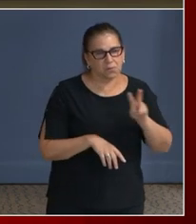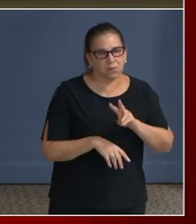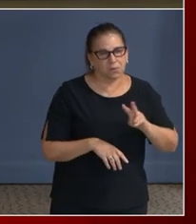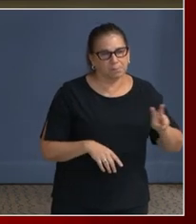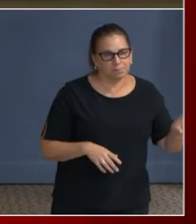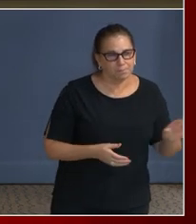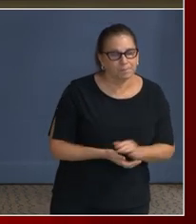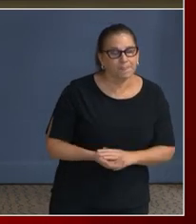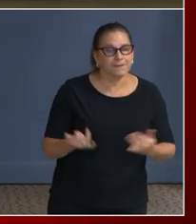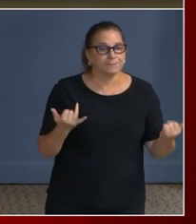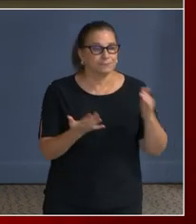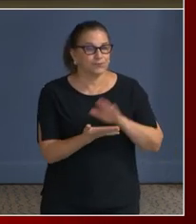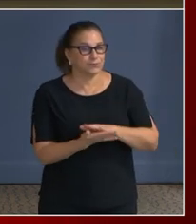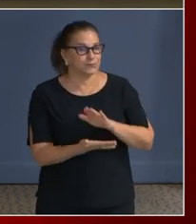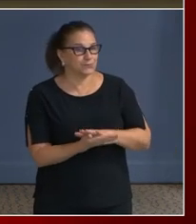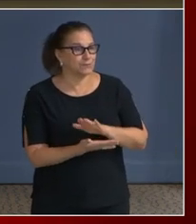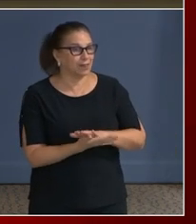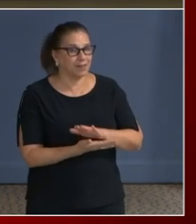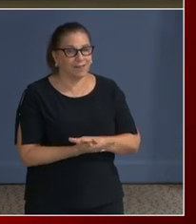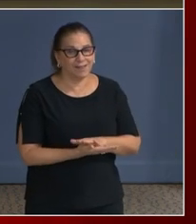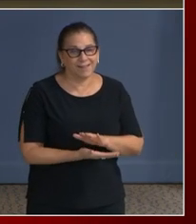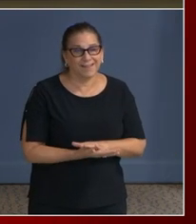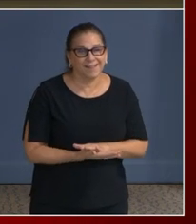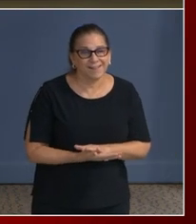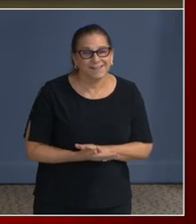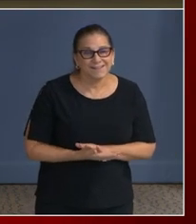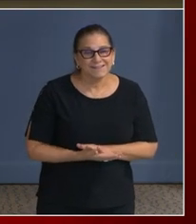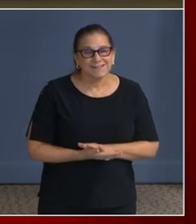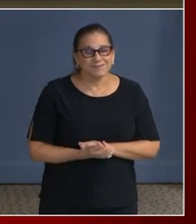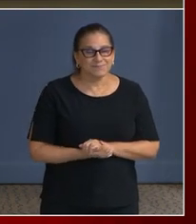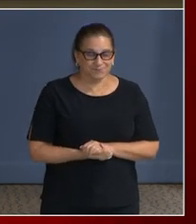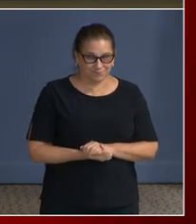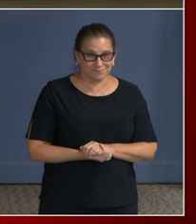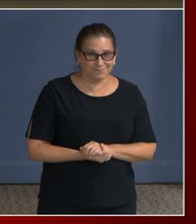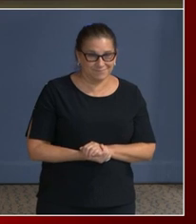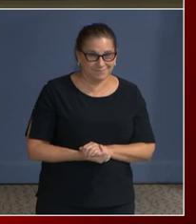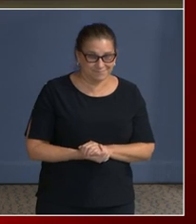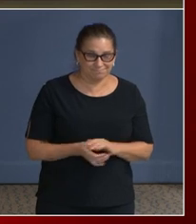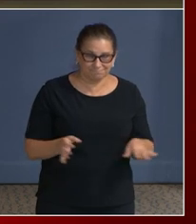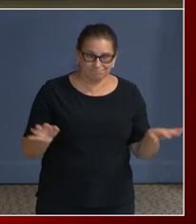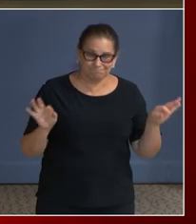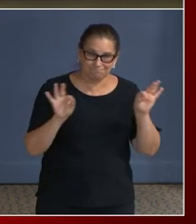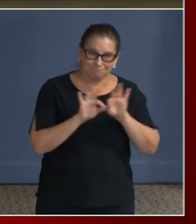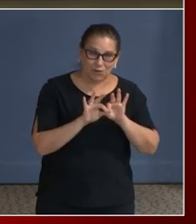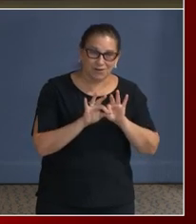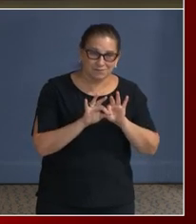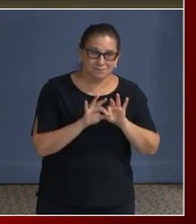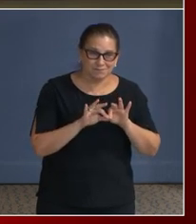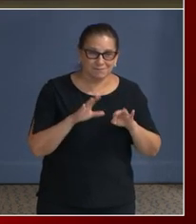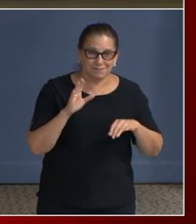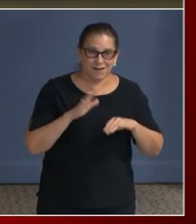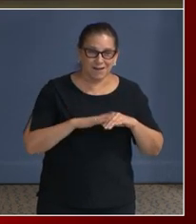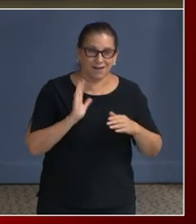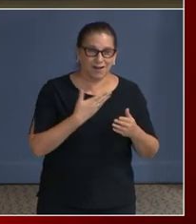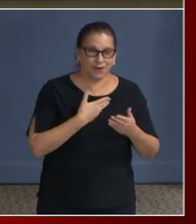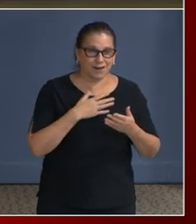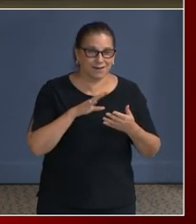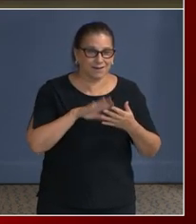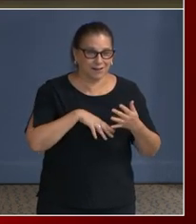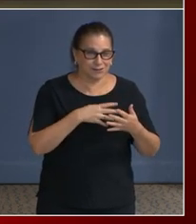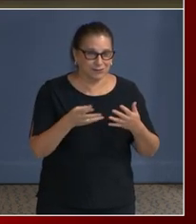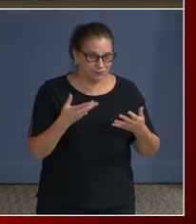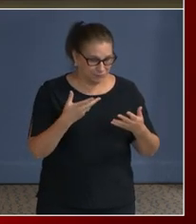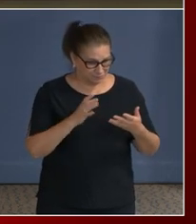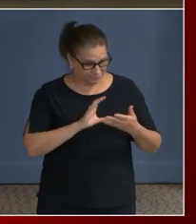Today is also another important day on our calendar because it's 1 week from the start of the school